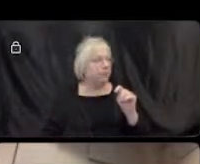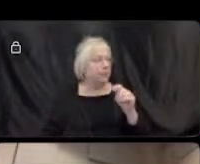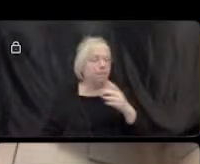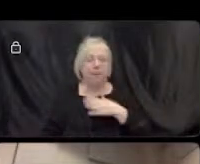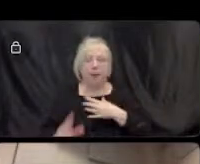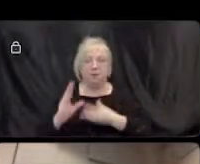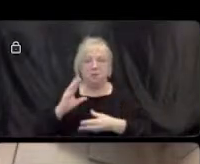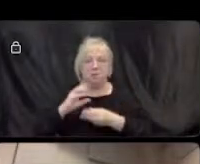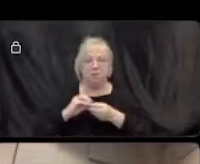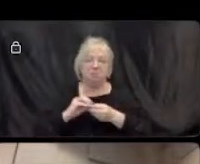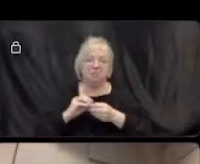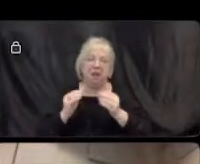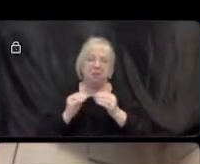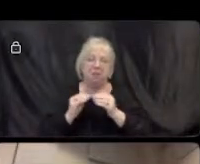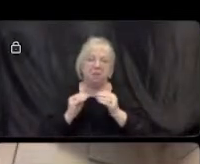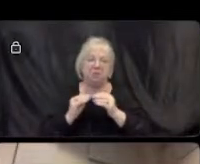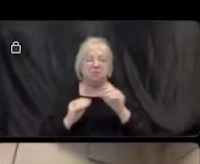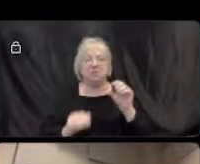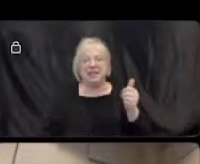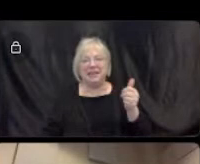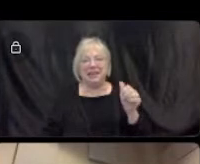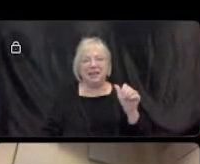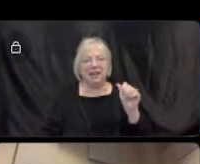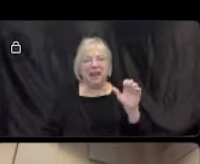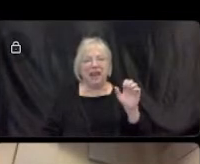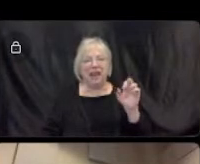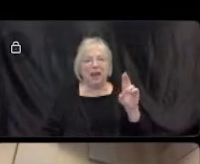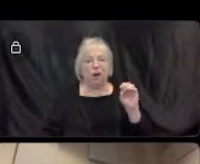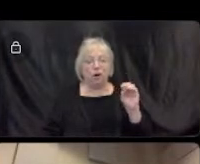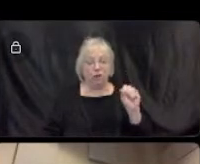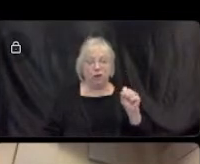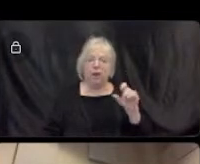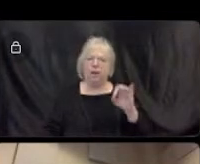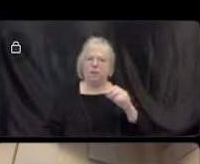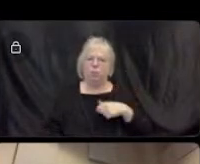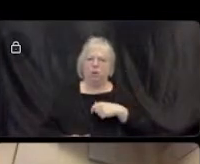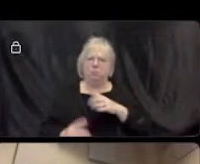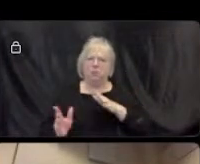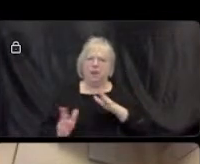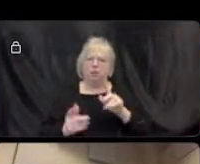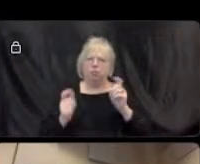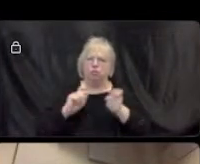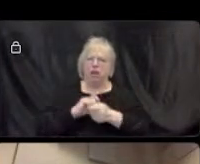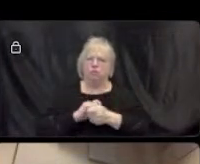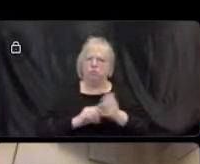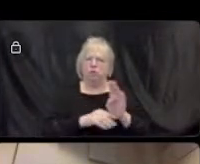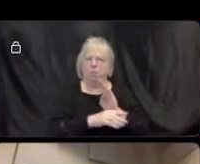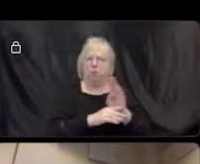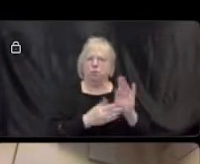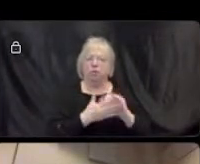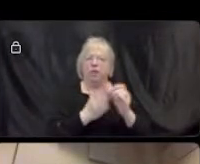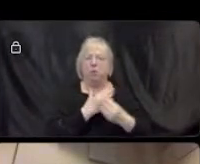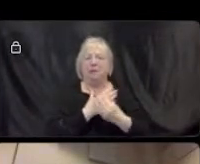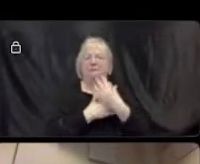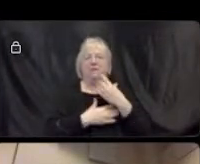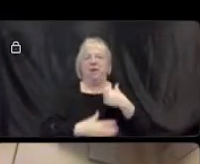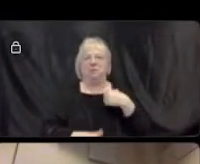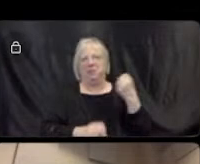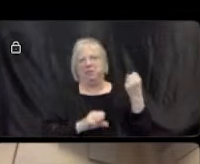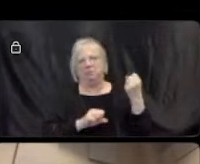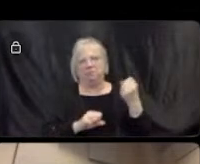acres. And if we're going to go commercial, of course, it will affect me